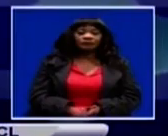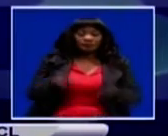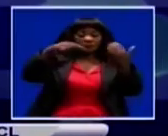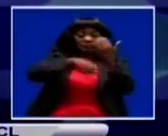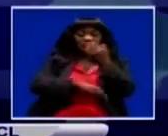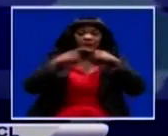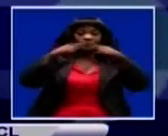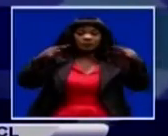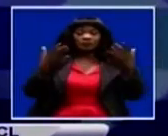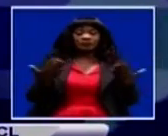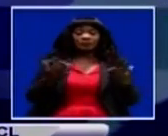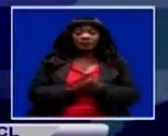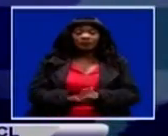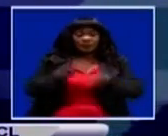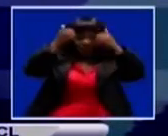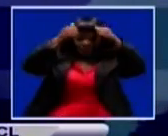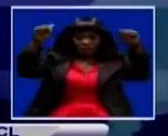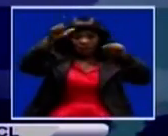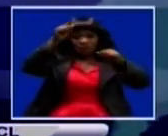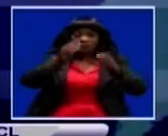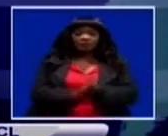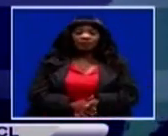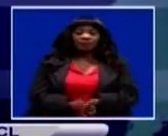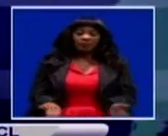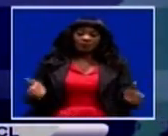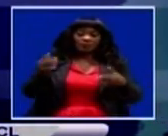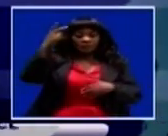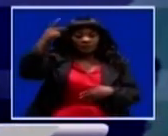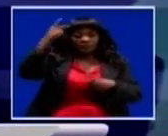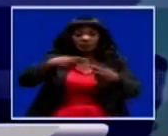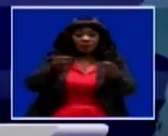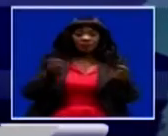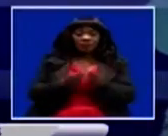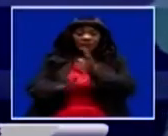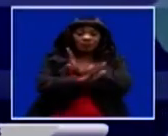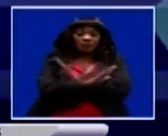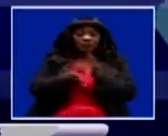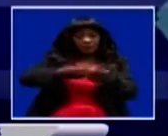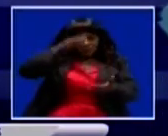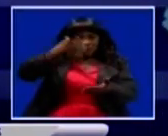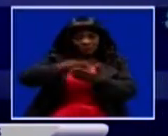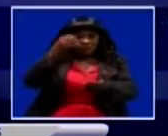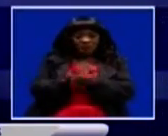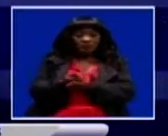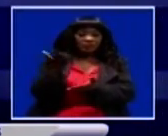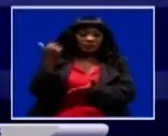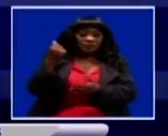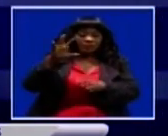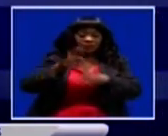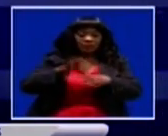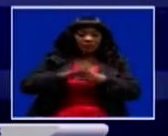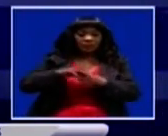in detail. President Edgar Lungu has urged political players in Zambia to learn from the recent past elections